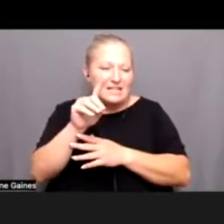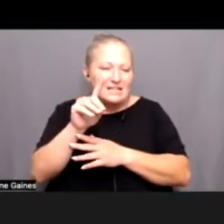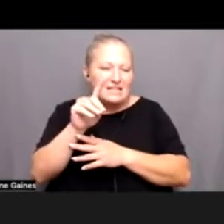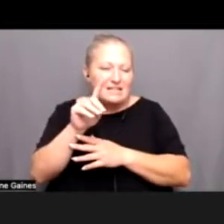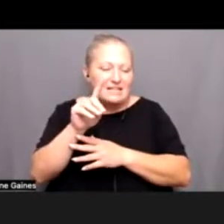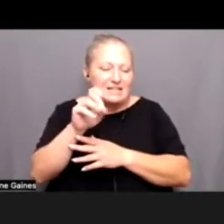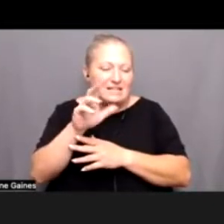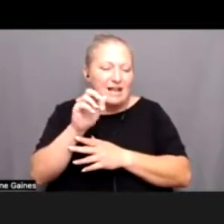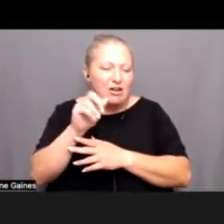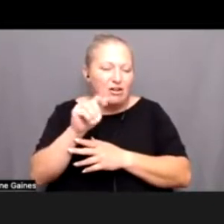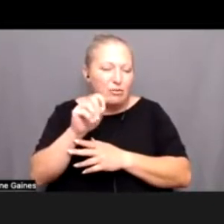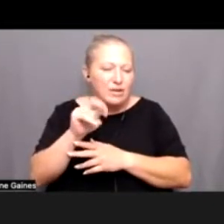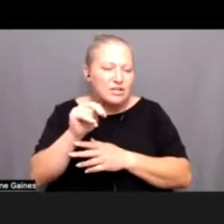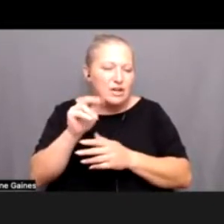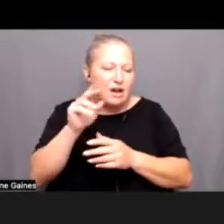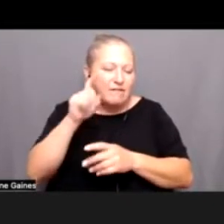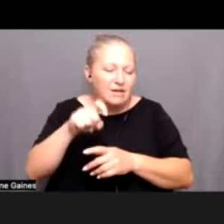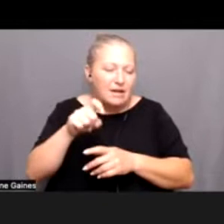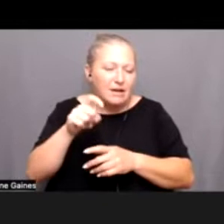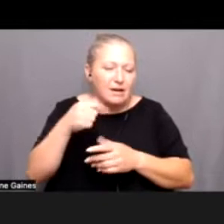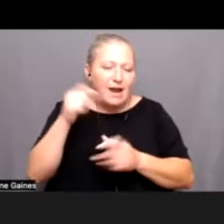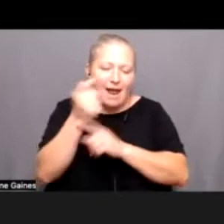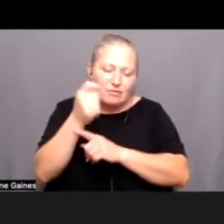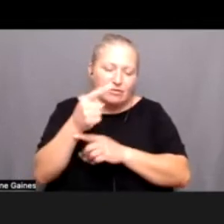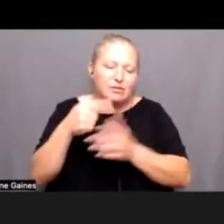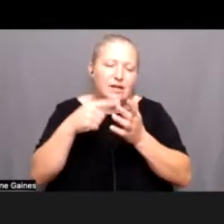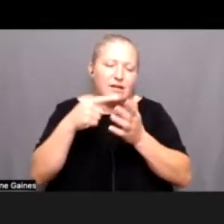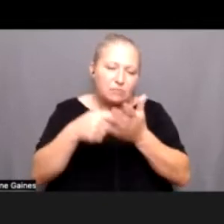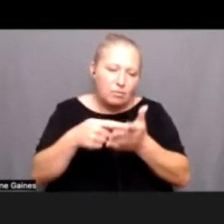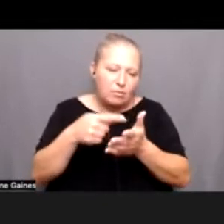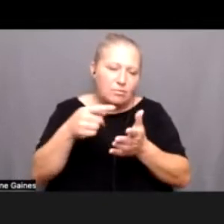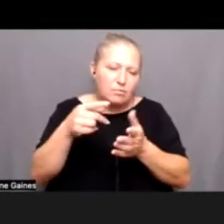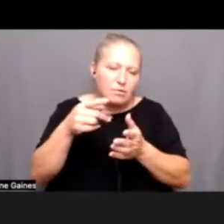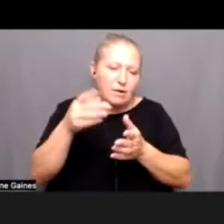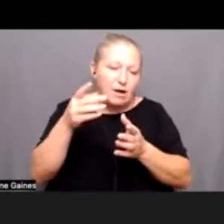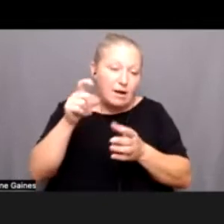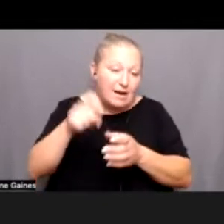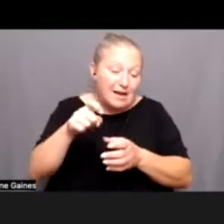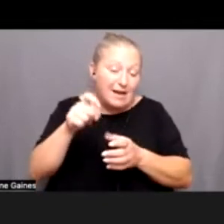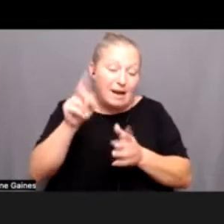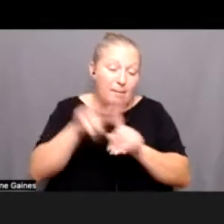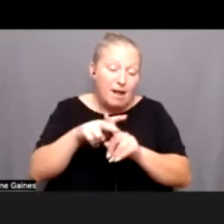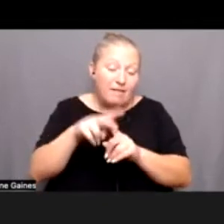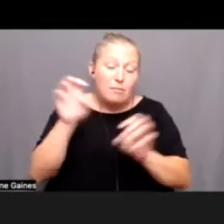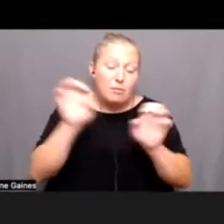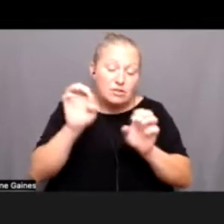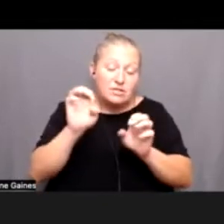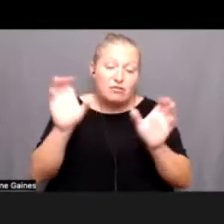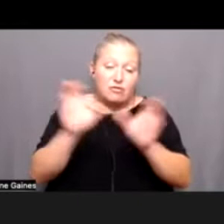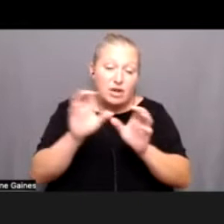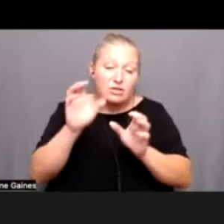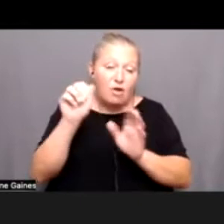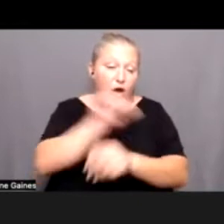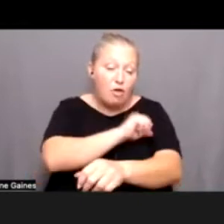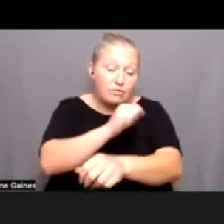we annually present to you to certify that the district may need to apply for emergency credentials or authorizations